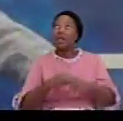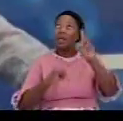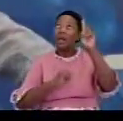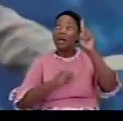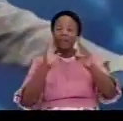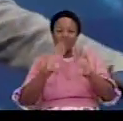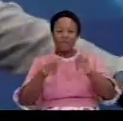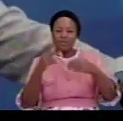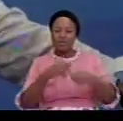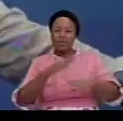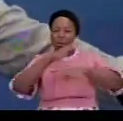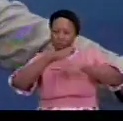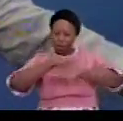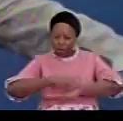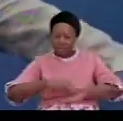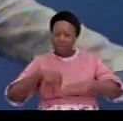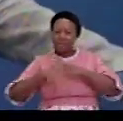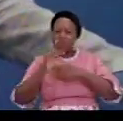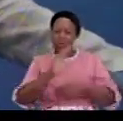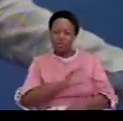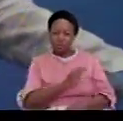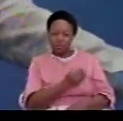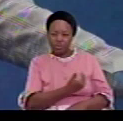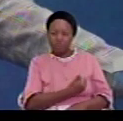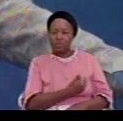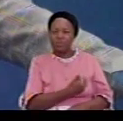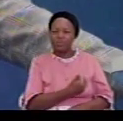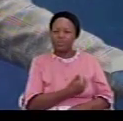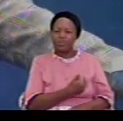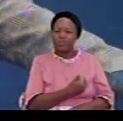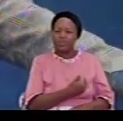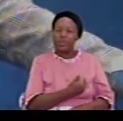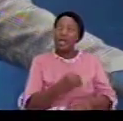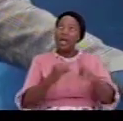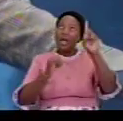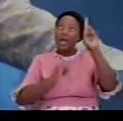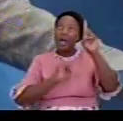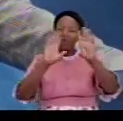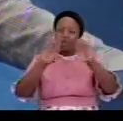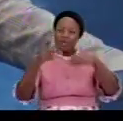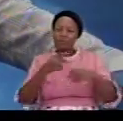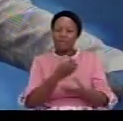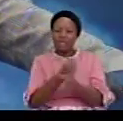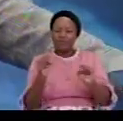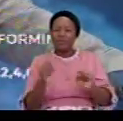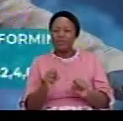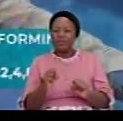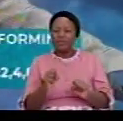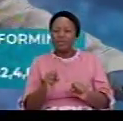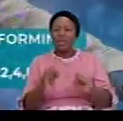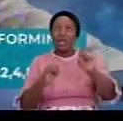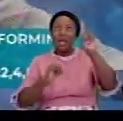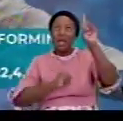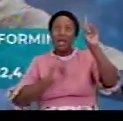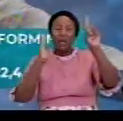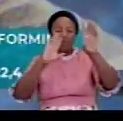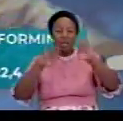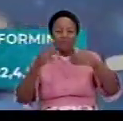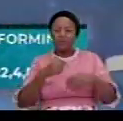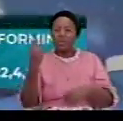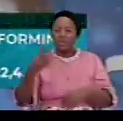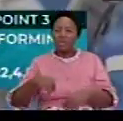you rest in your soul. I'll give you salvation. I'll give you eternal